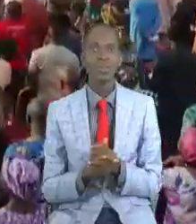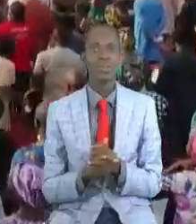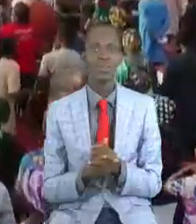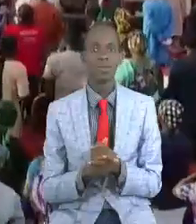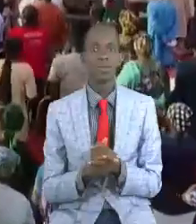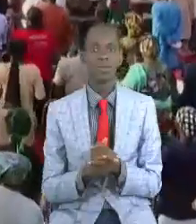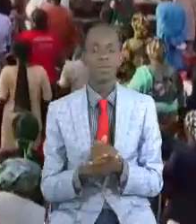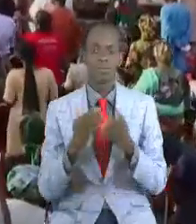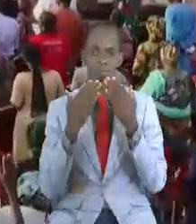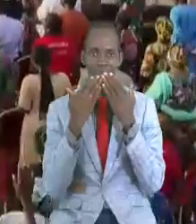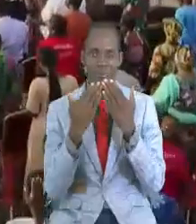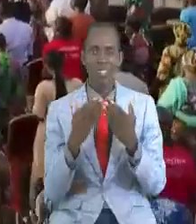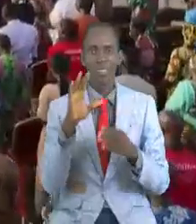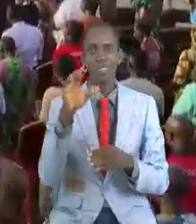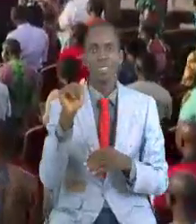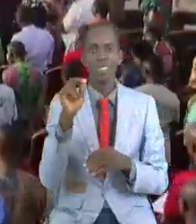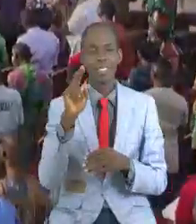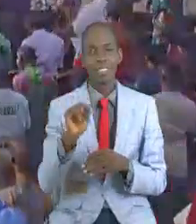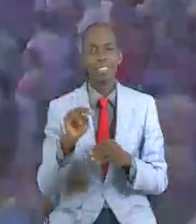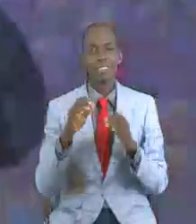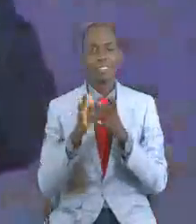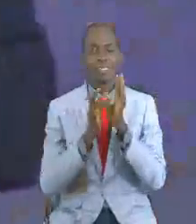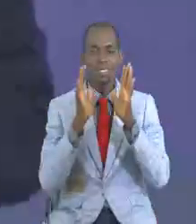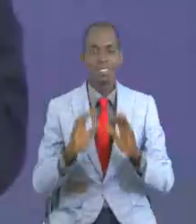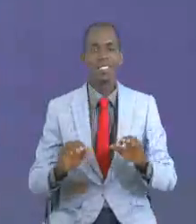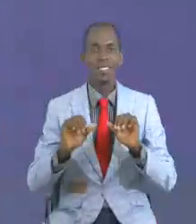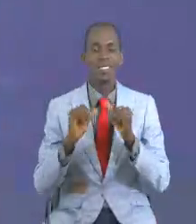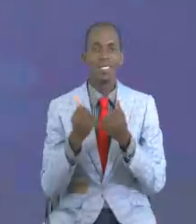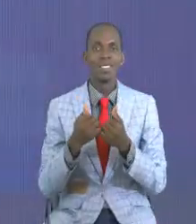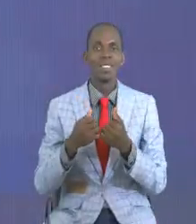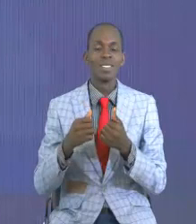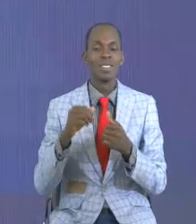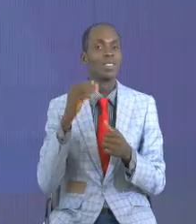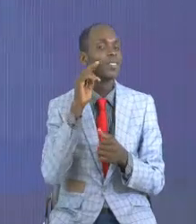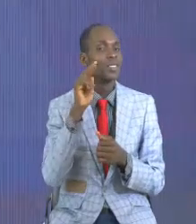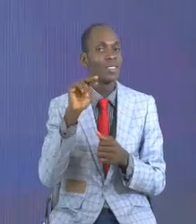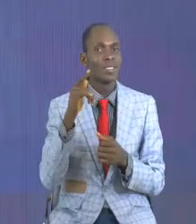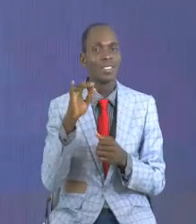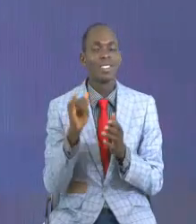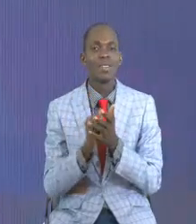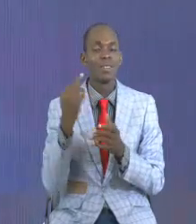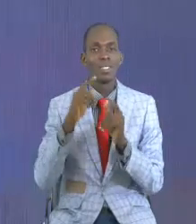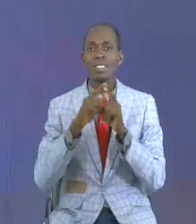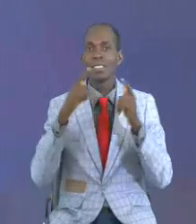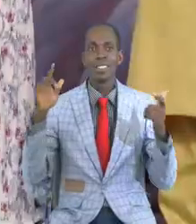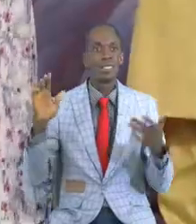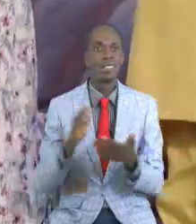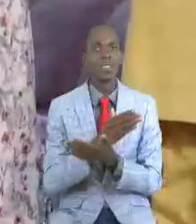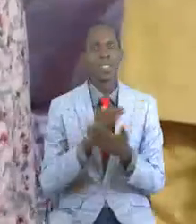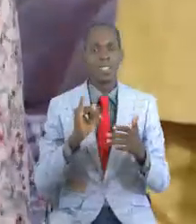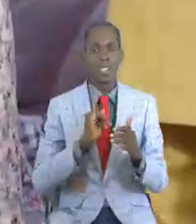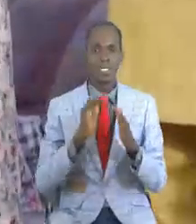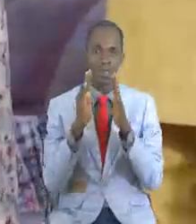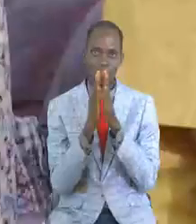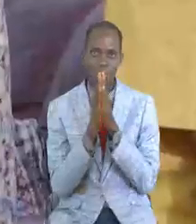Thank you, kind choir. That was another great rendition. And I pray